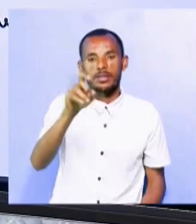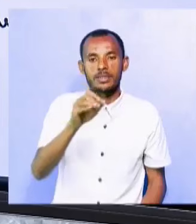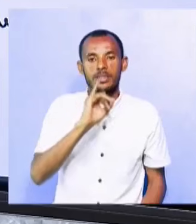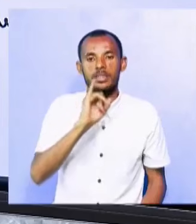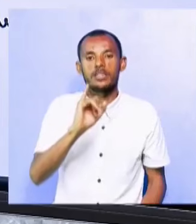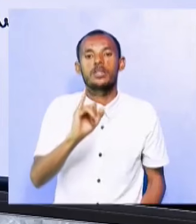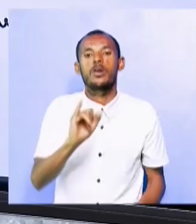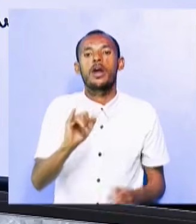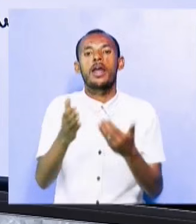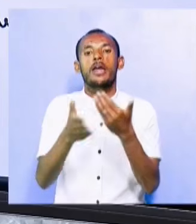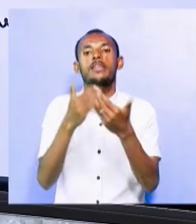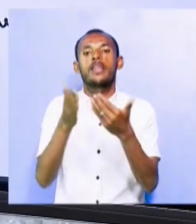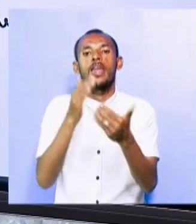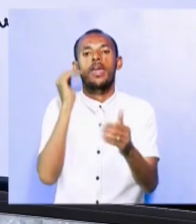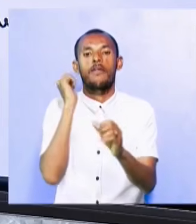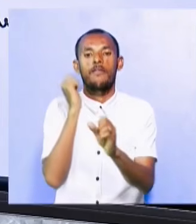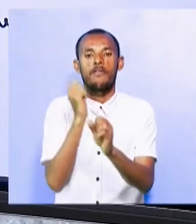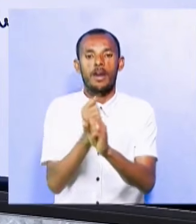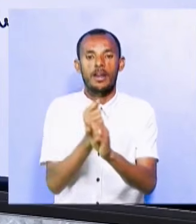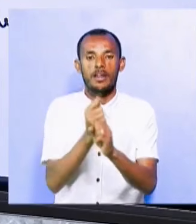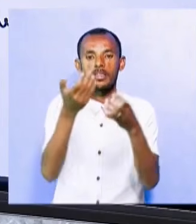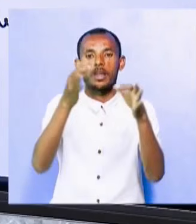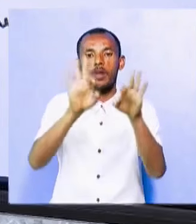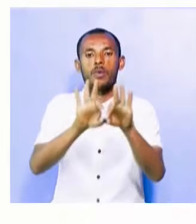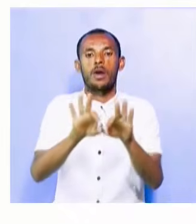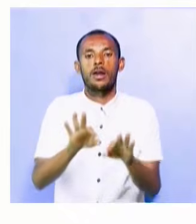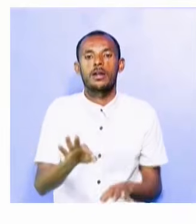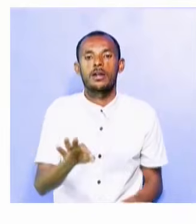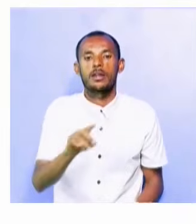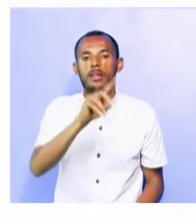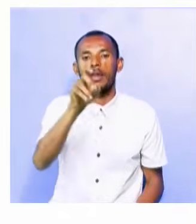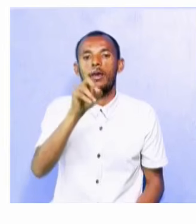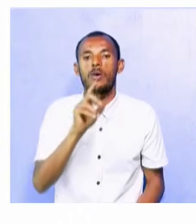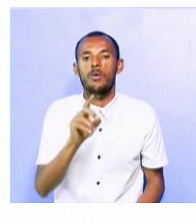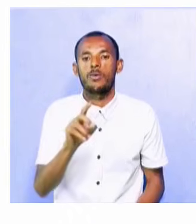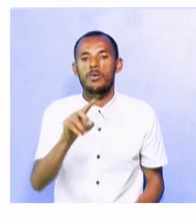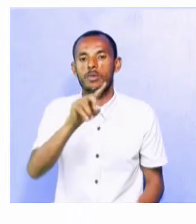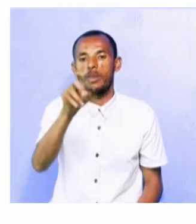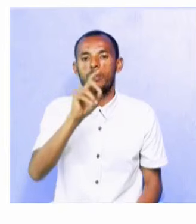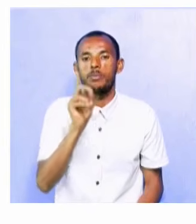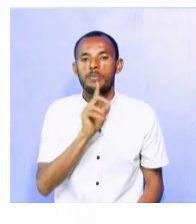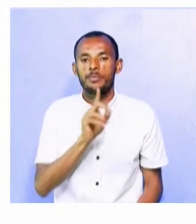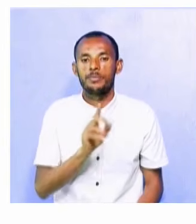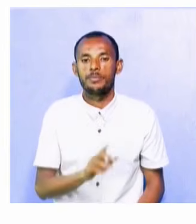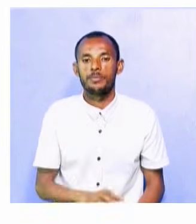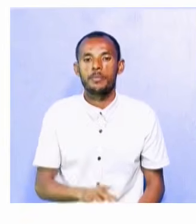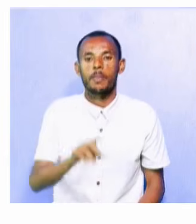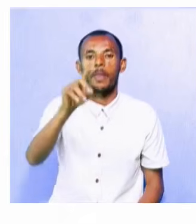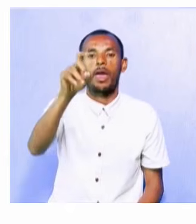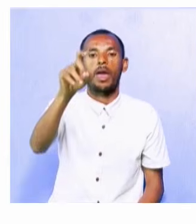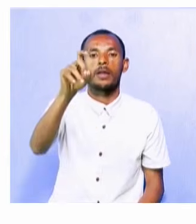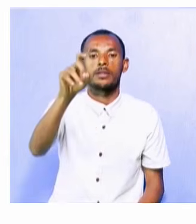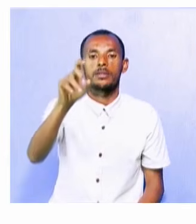you can easily find the required thing. Here, the required thing is x.